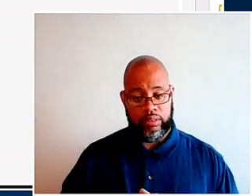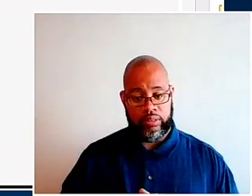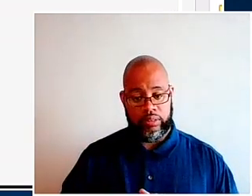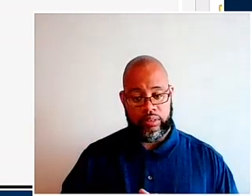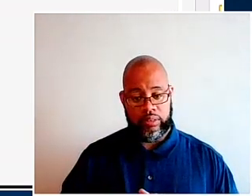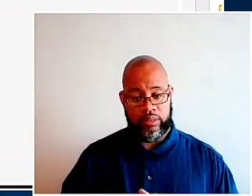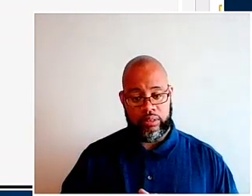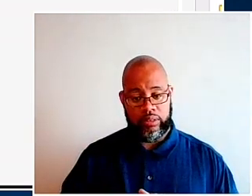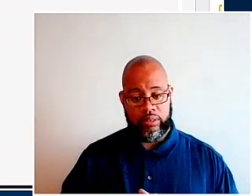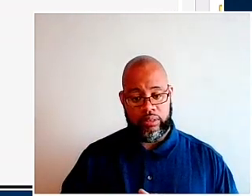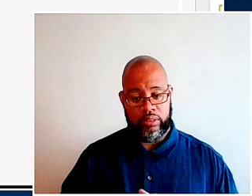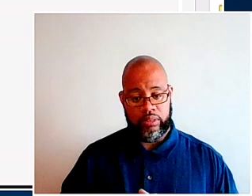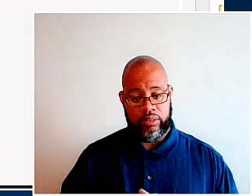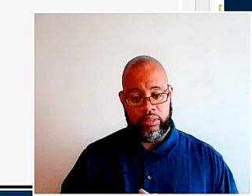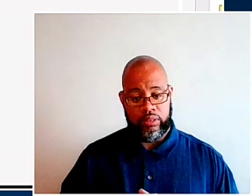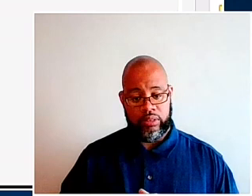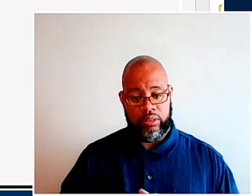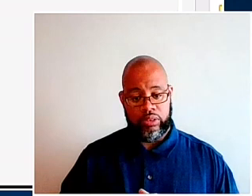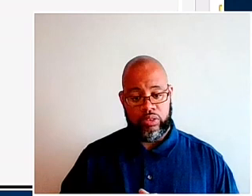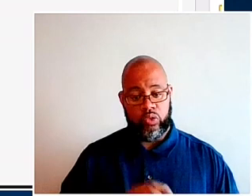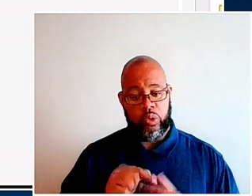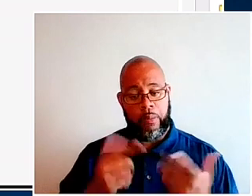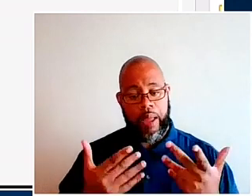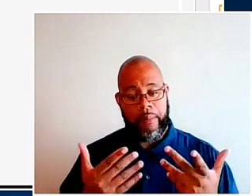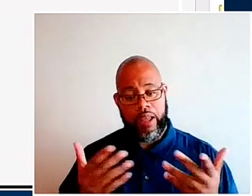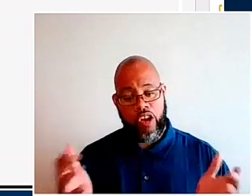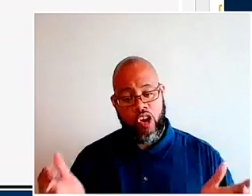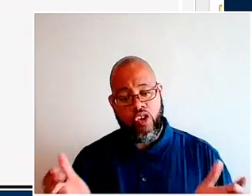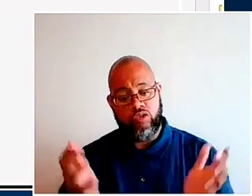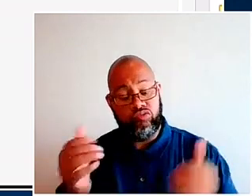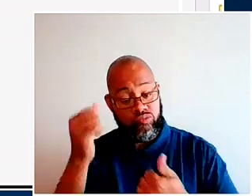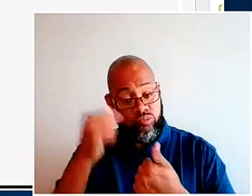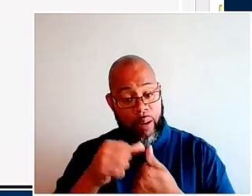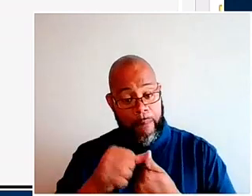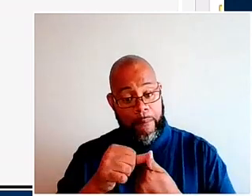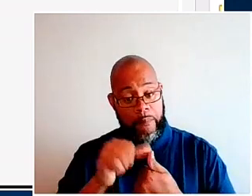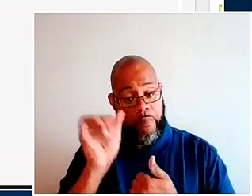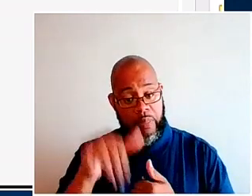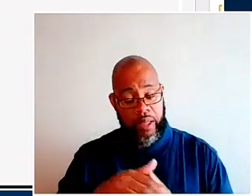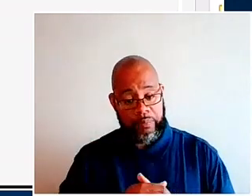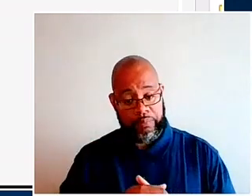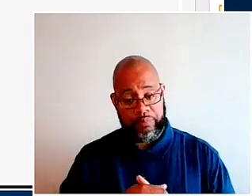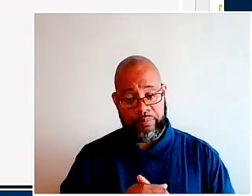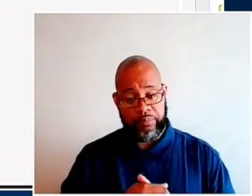proper wording for this to maybe encourage. Remember that